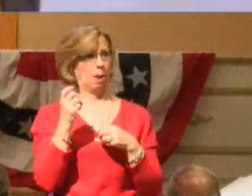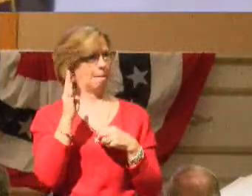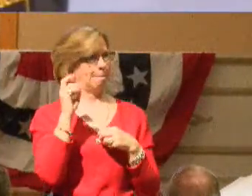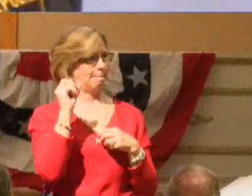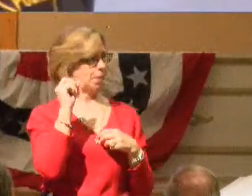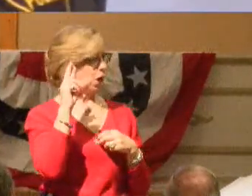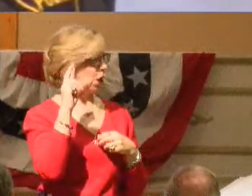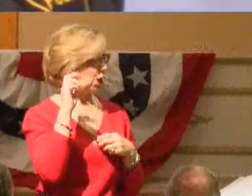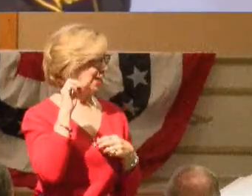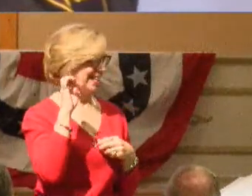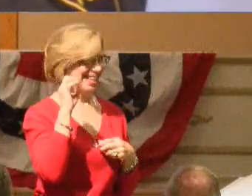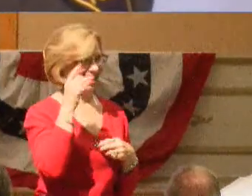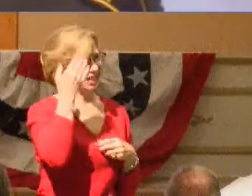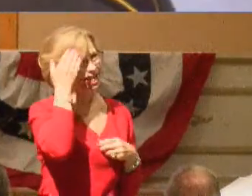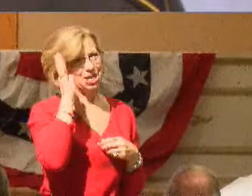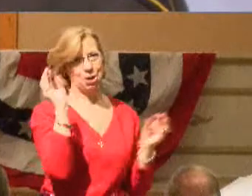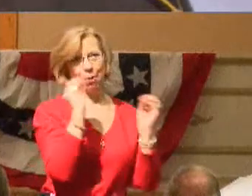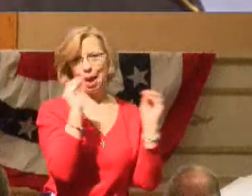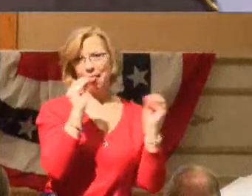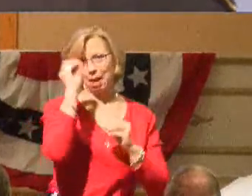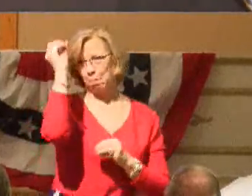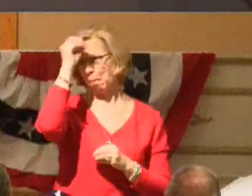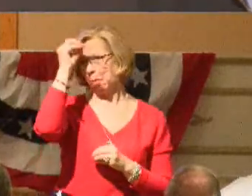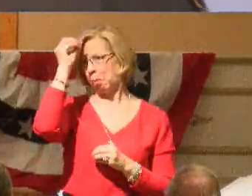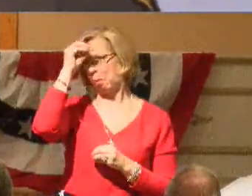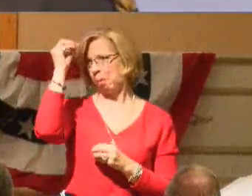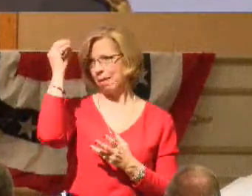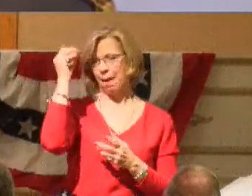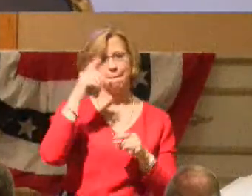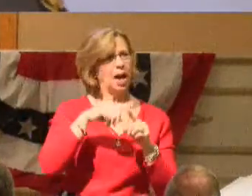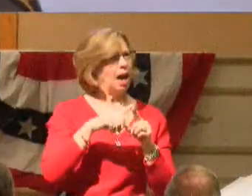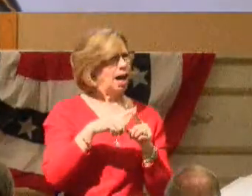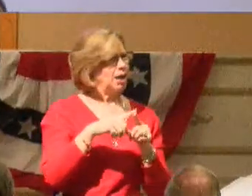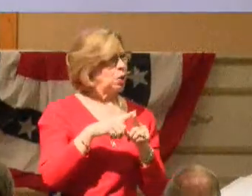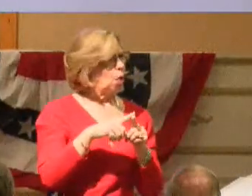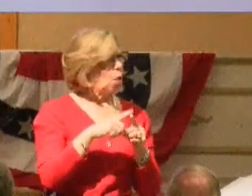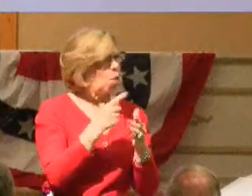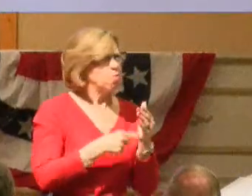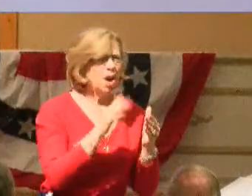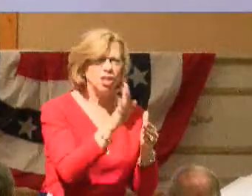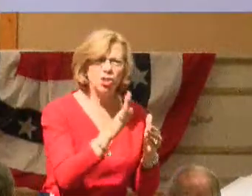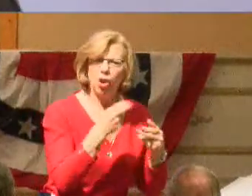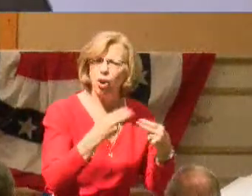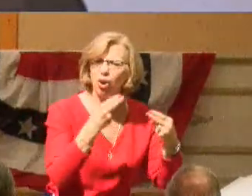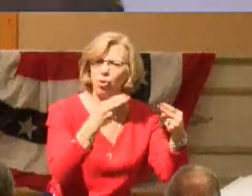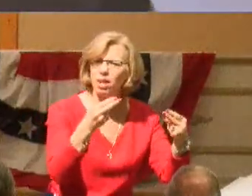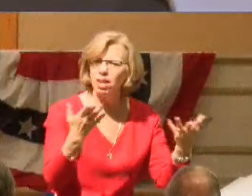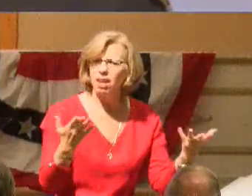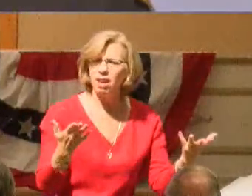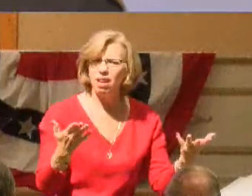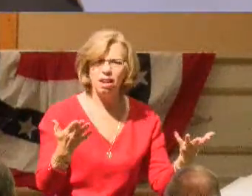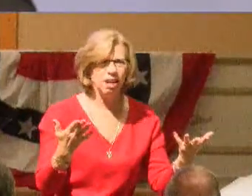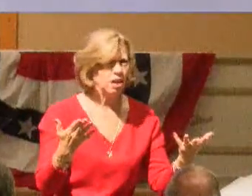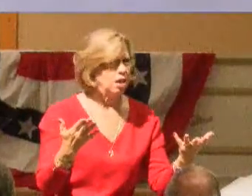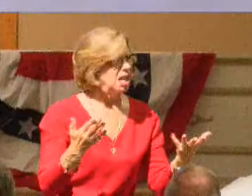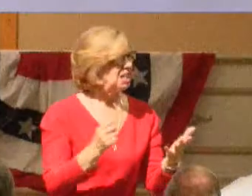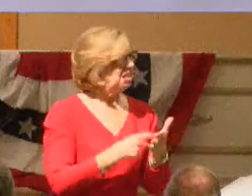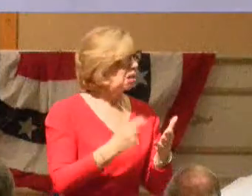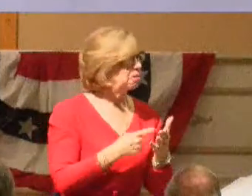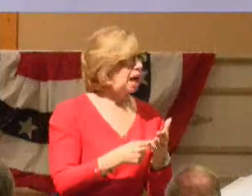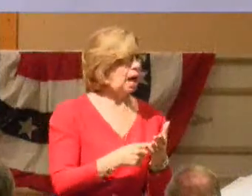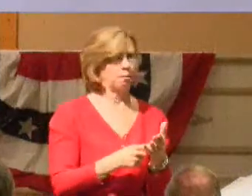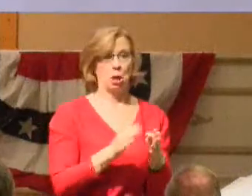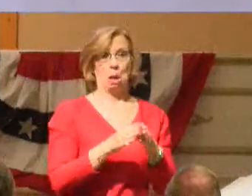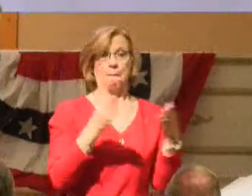clue. But the message was, what's your hurry? Sometimes we get in too big of a hurry trying